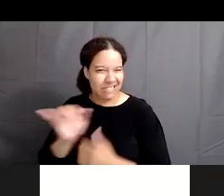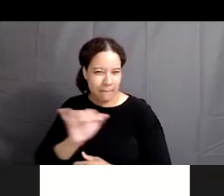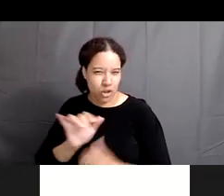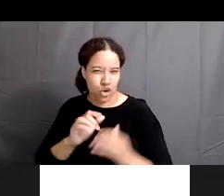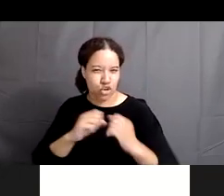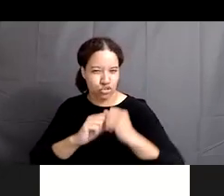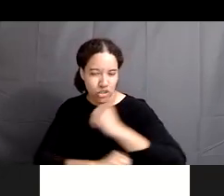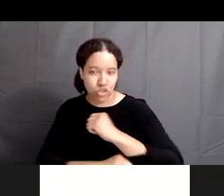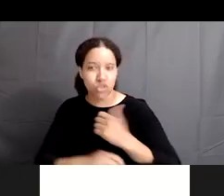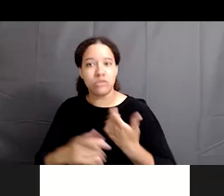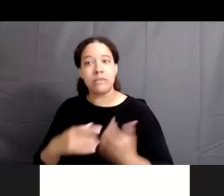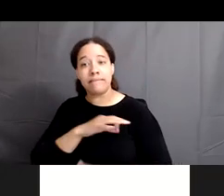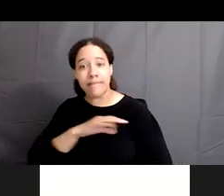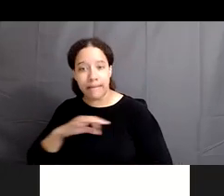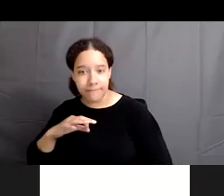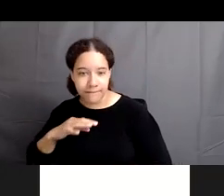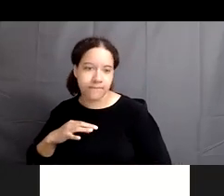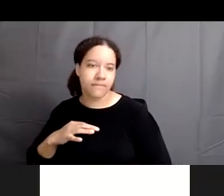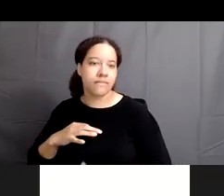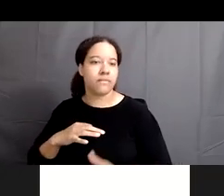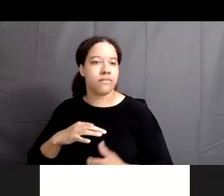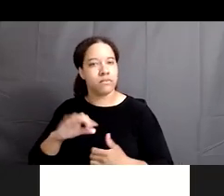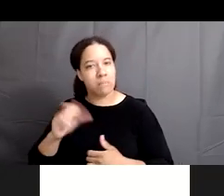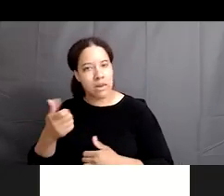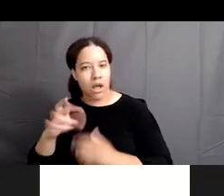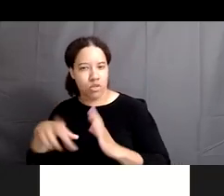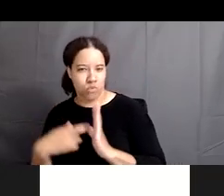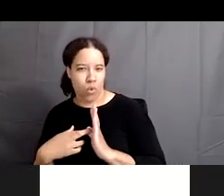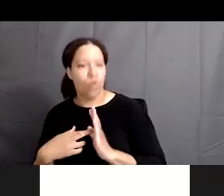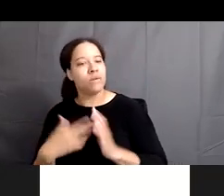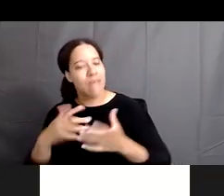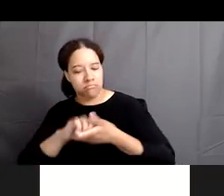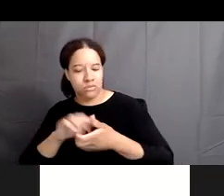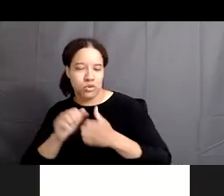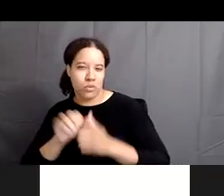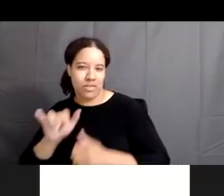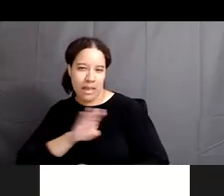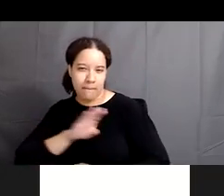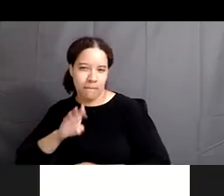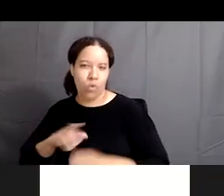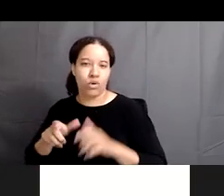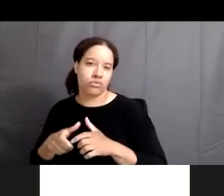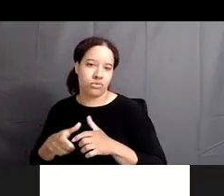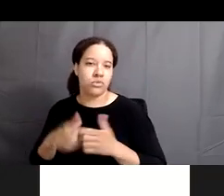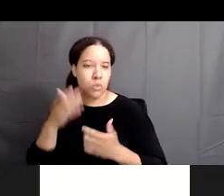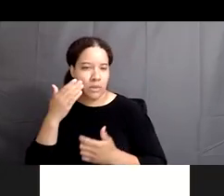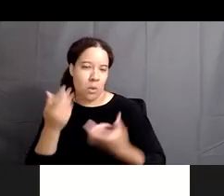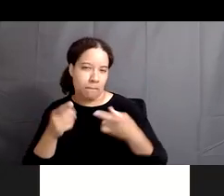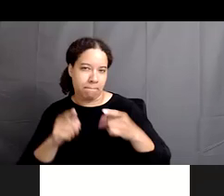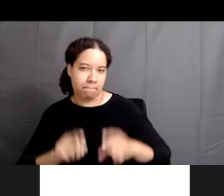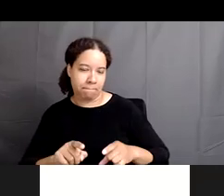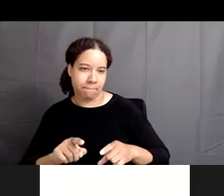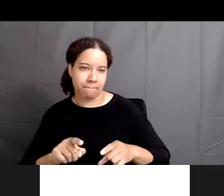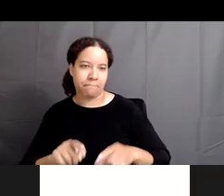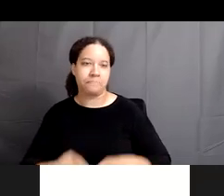other roles that will partner with that board so that they have a kind of a global picture of what's going on with that business. So by virtue